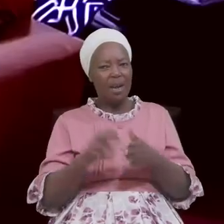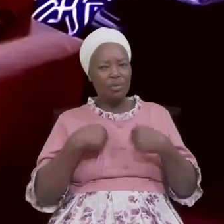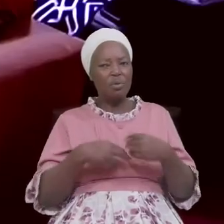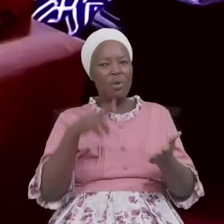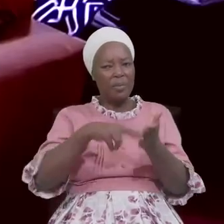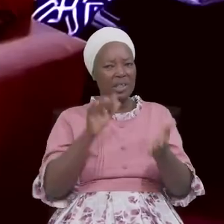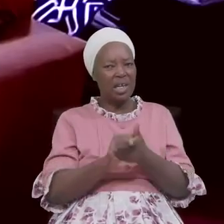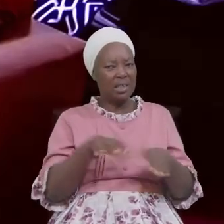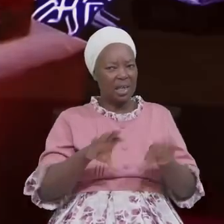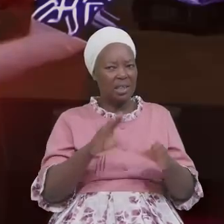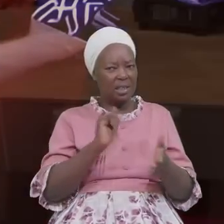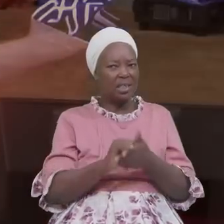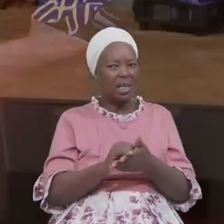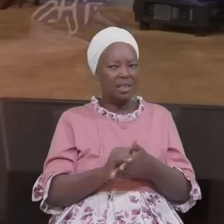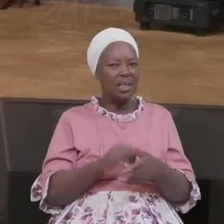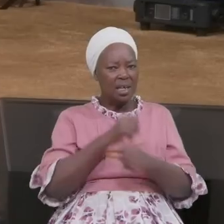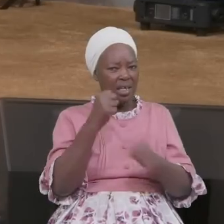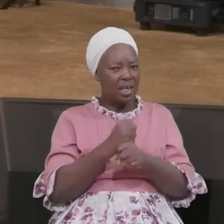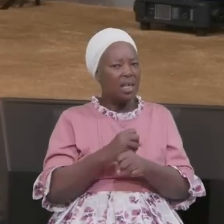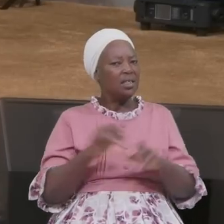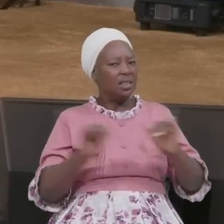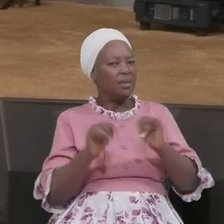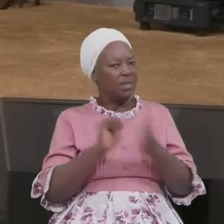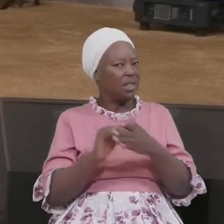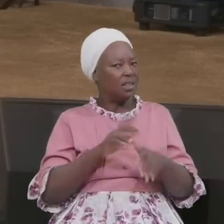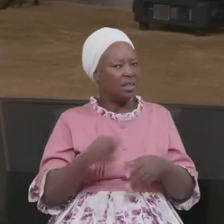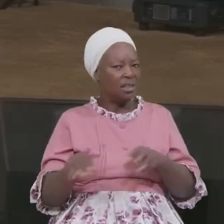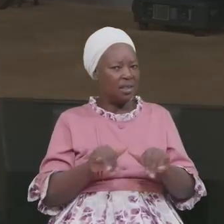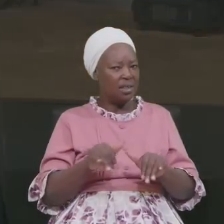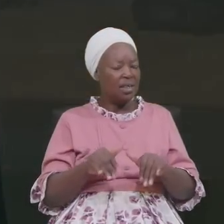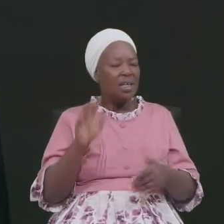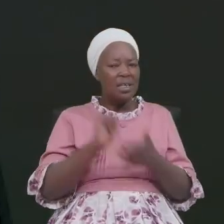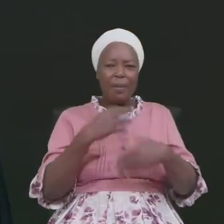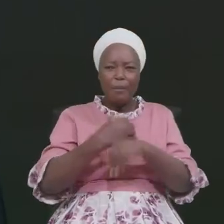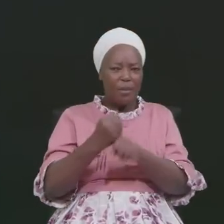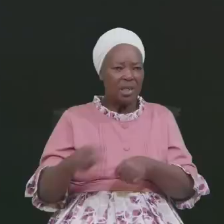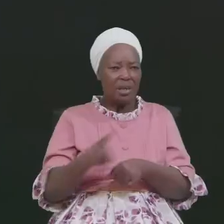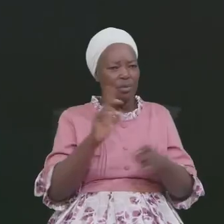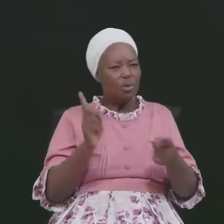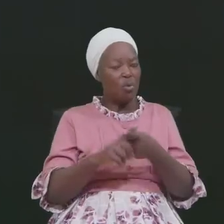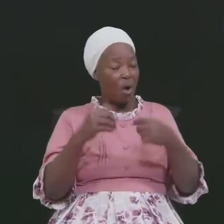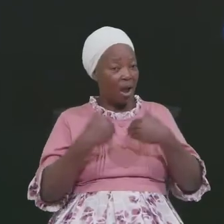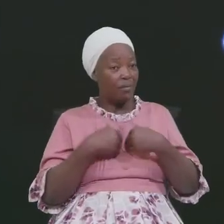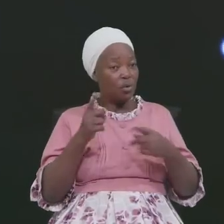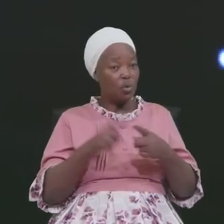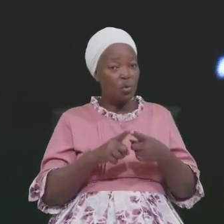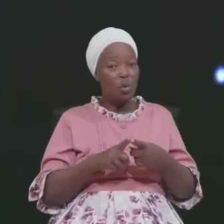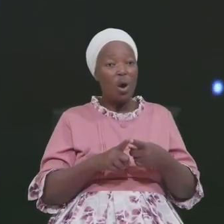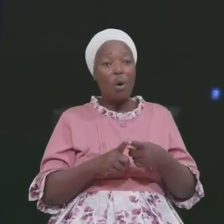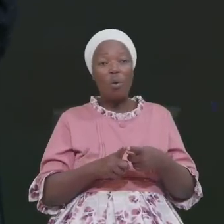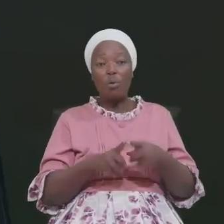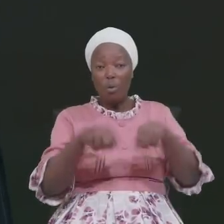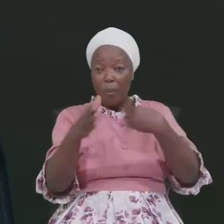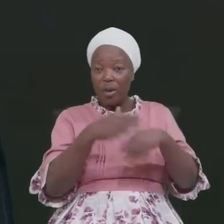following year, the same thing they did that made them to have to repeat. And we,